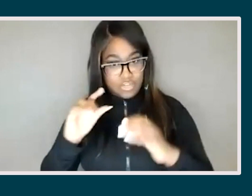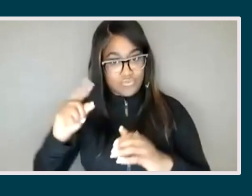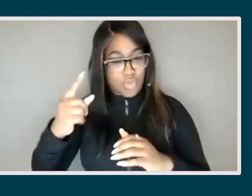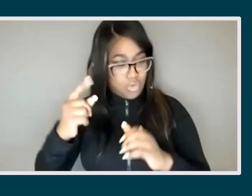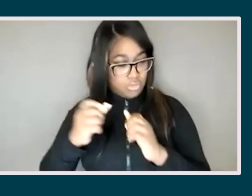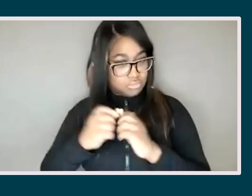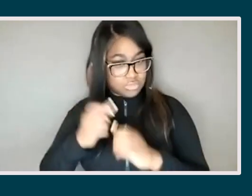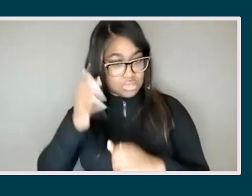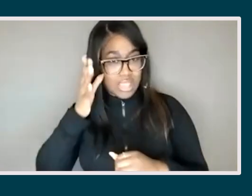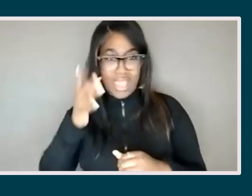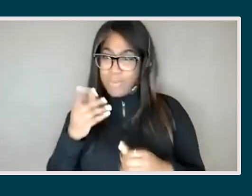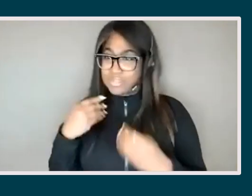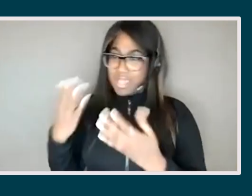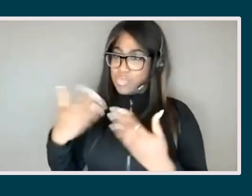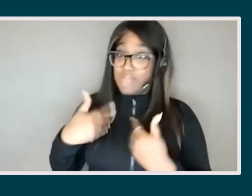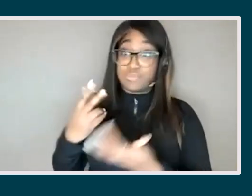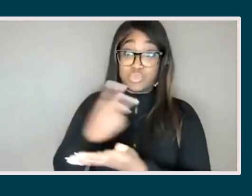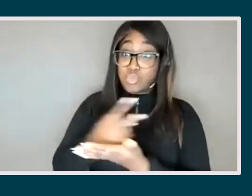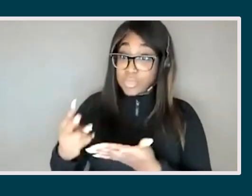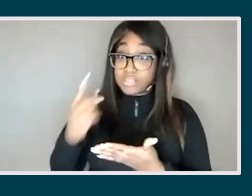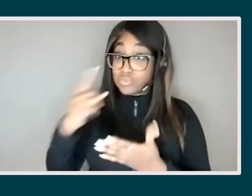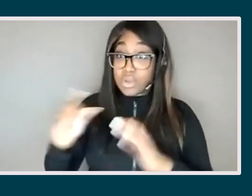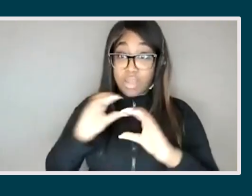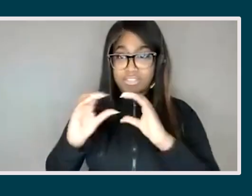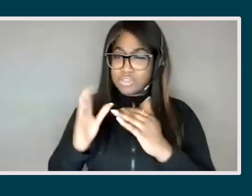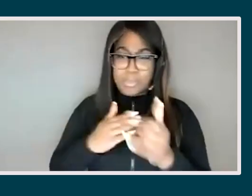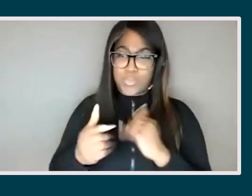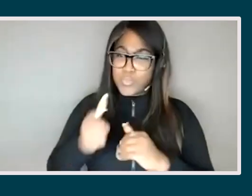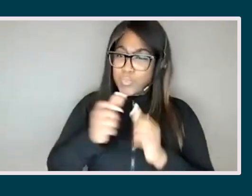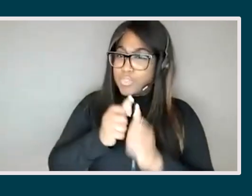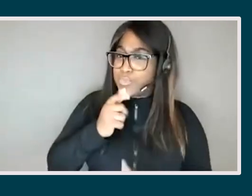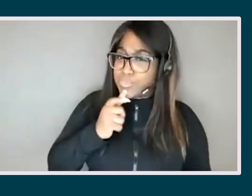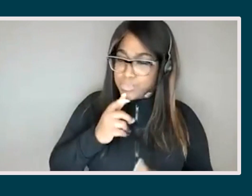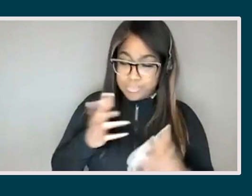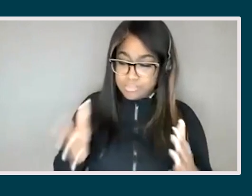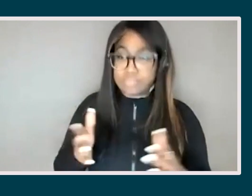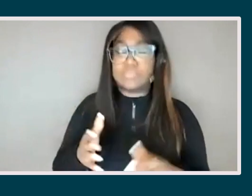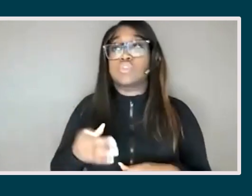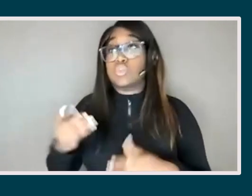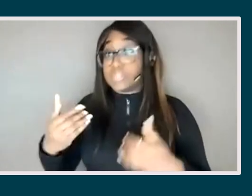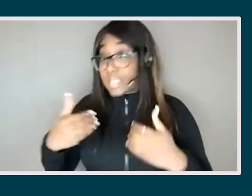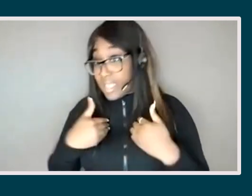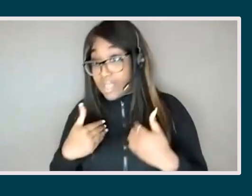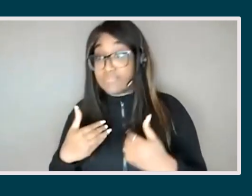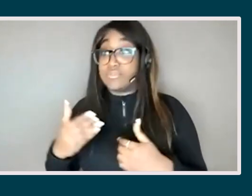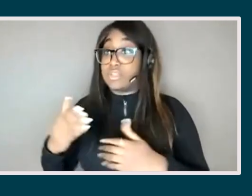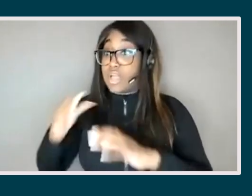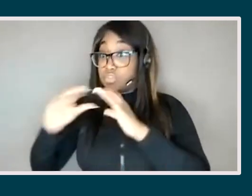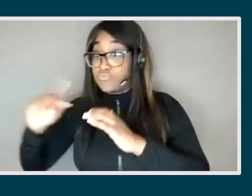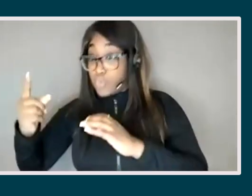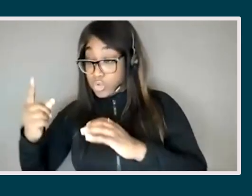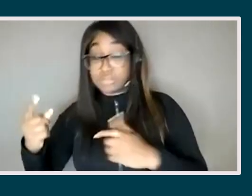say to her, you got 2 weeks to have the conversation, whoever it was. She had the conversation, then I had the conversation. But